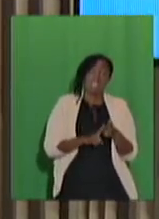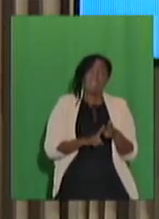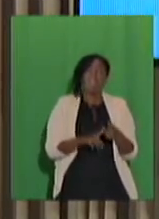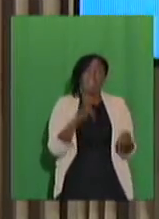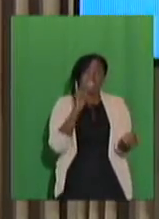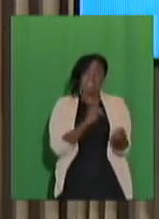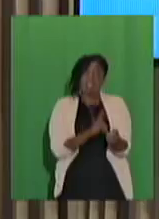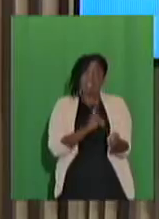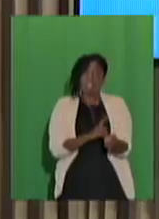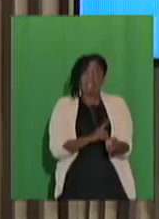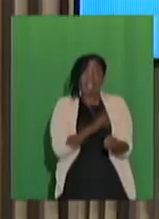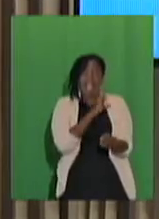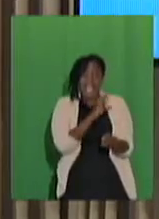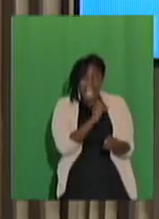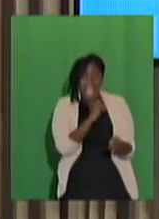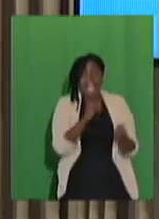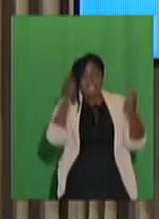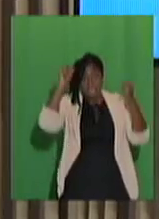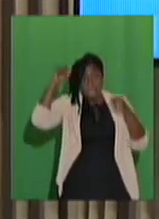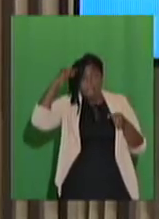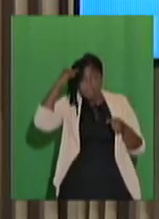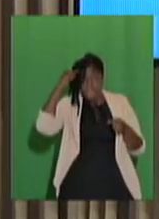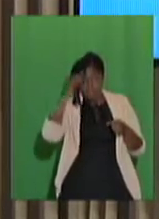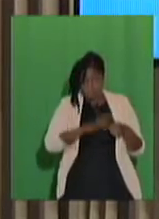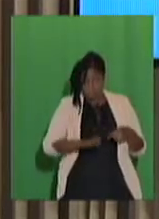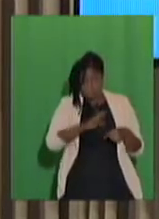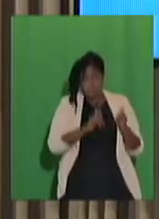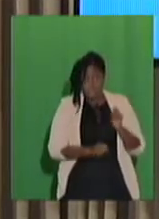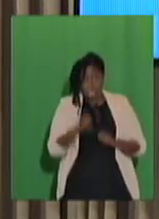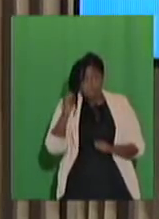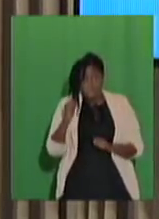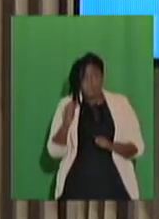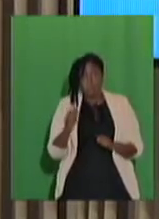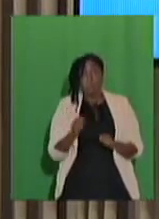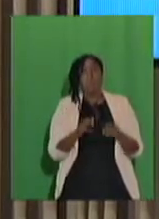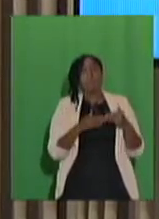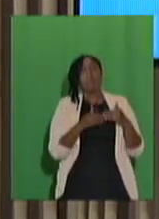both civil and criminal liability.